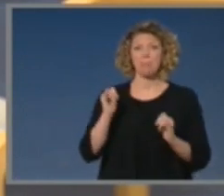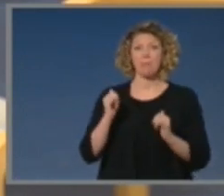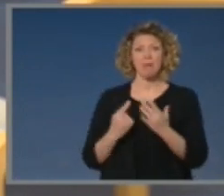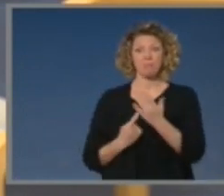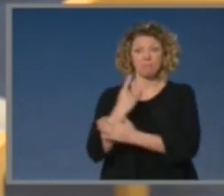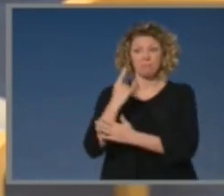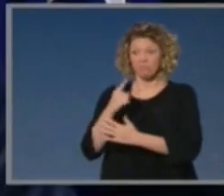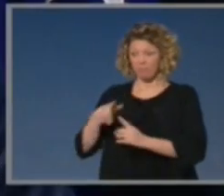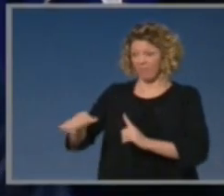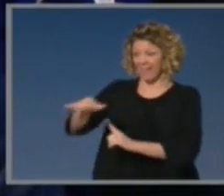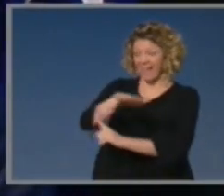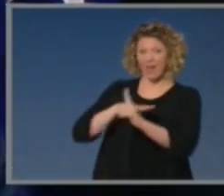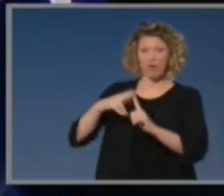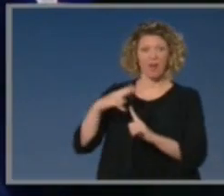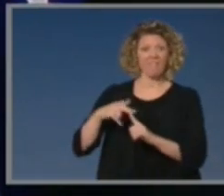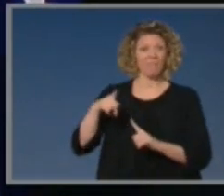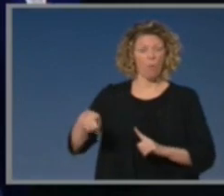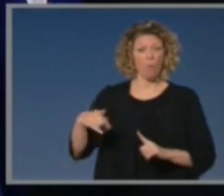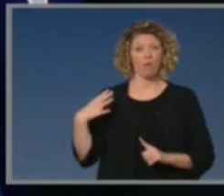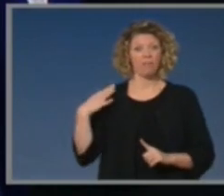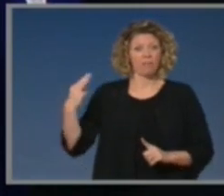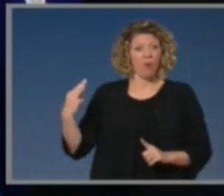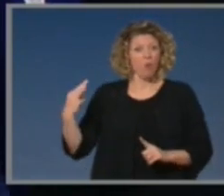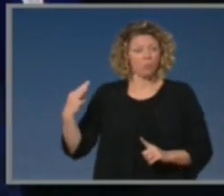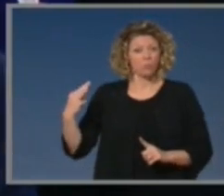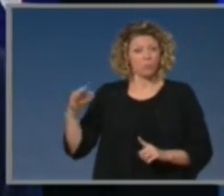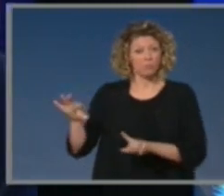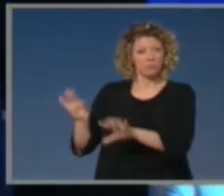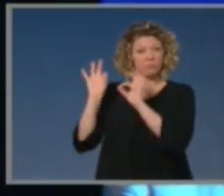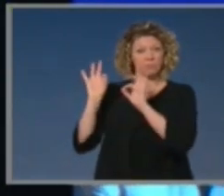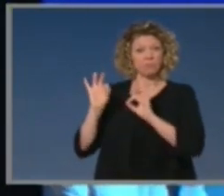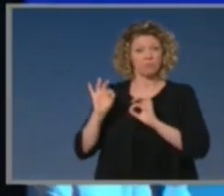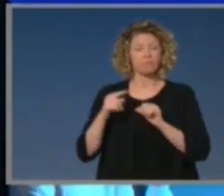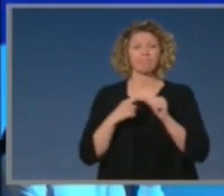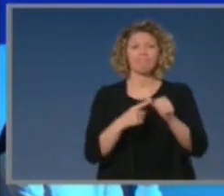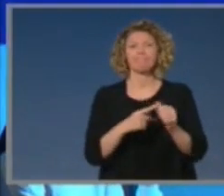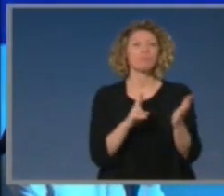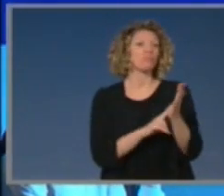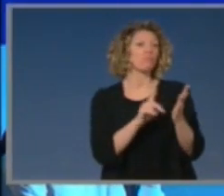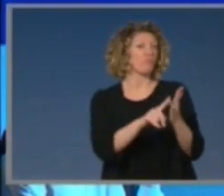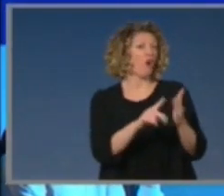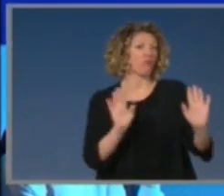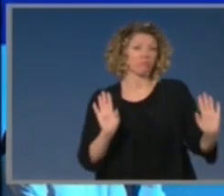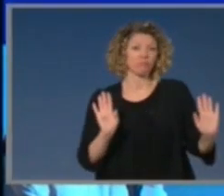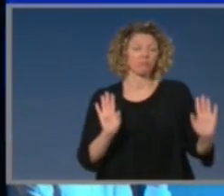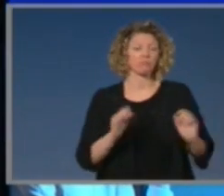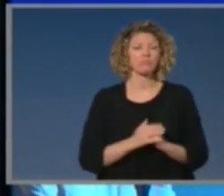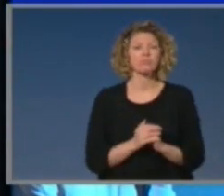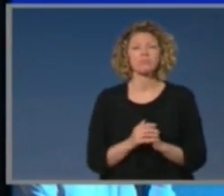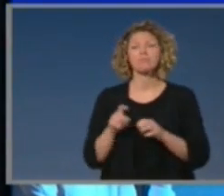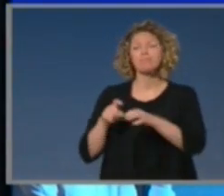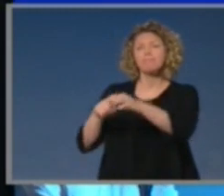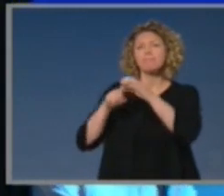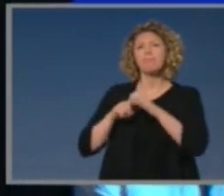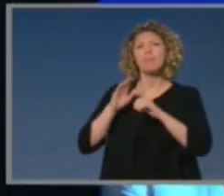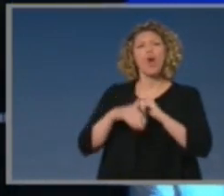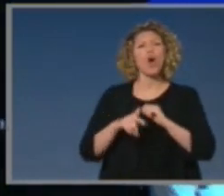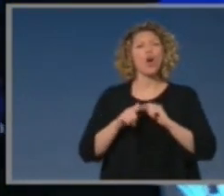No and no. You talked about the benefit a safe travel zone would have on the tourism industry,